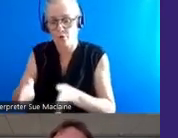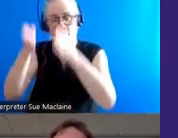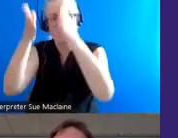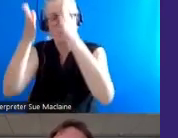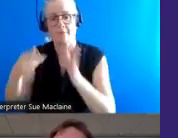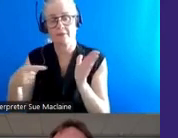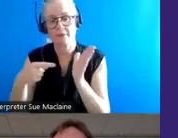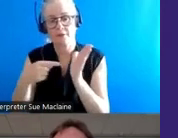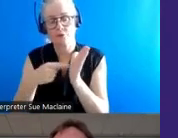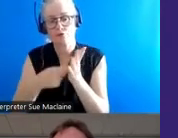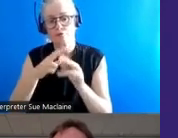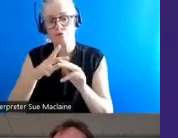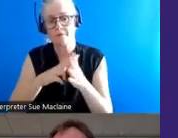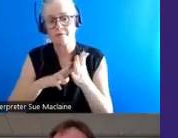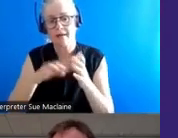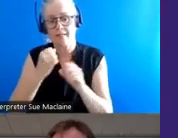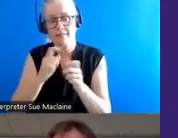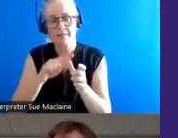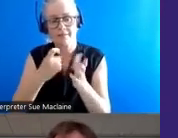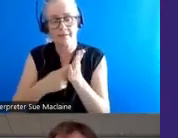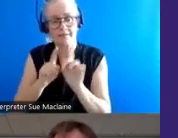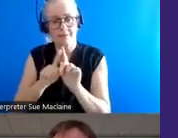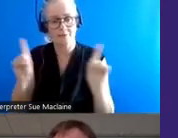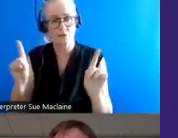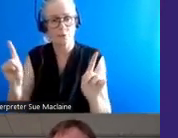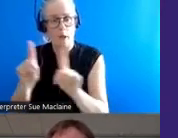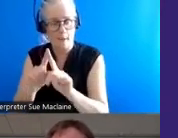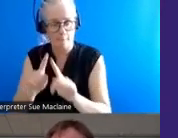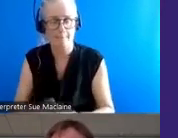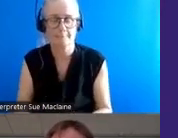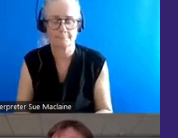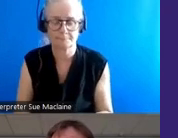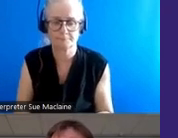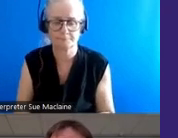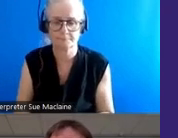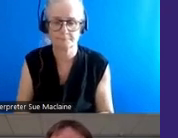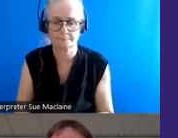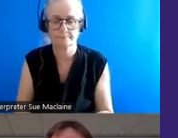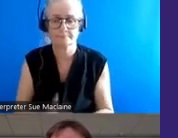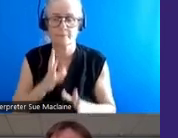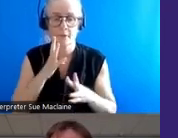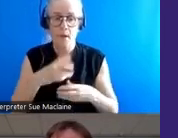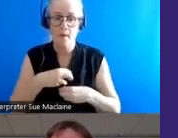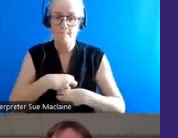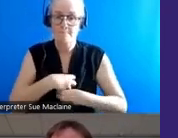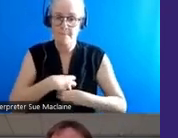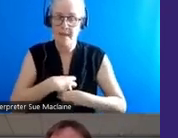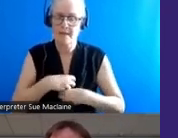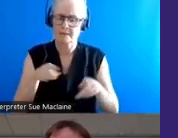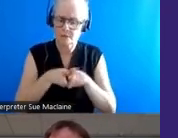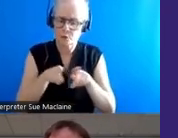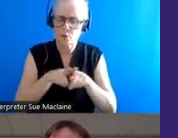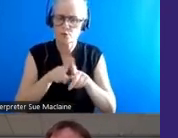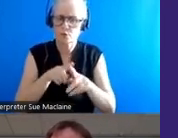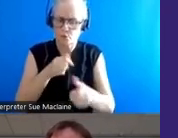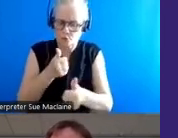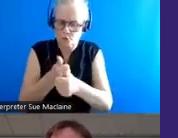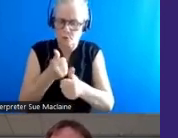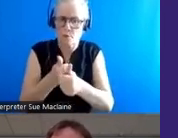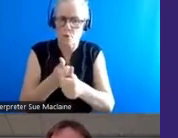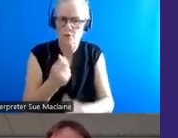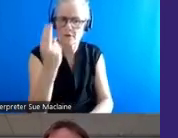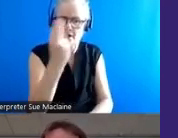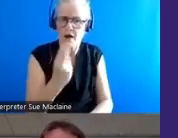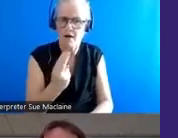in terms of culture and supporting culture. But the mayor can also support arts and culture through the wider powers that they